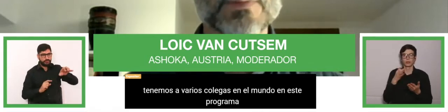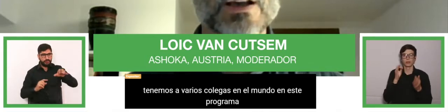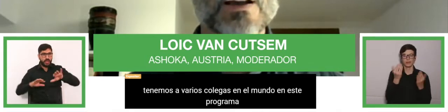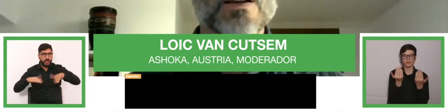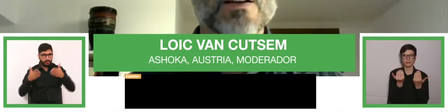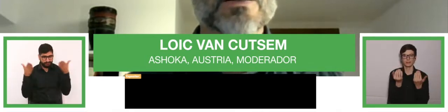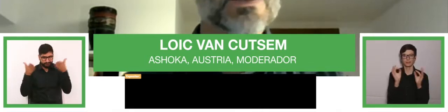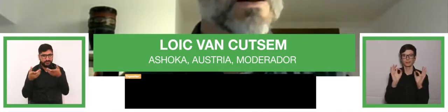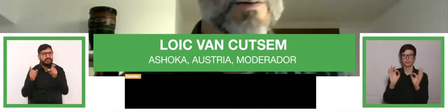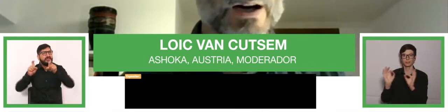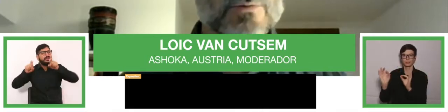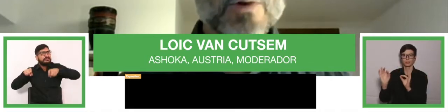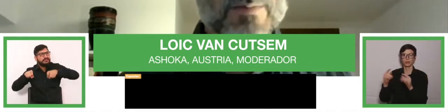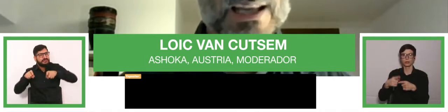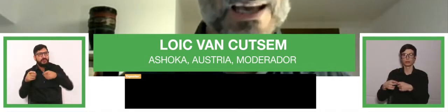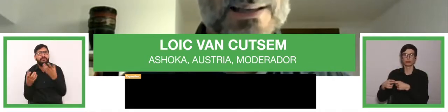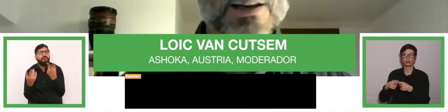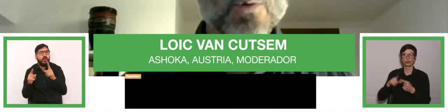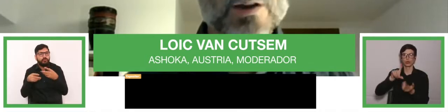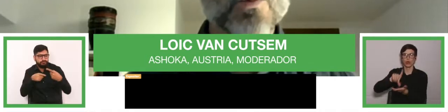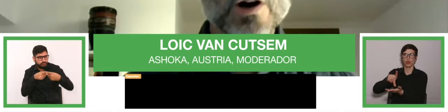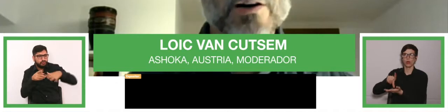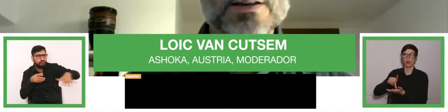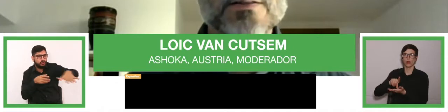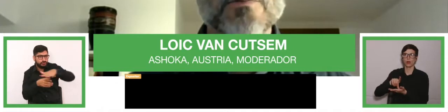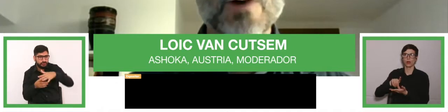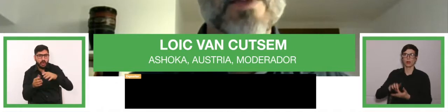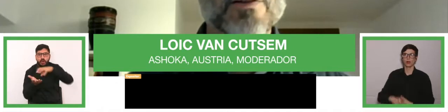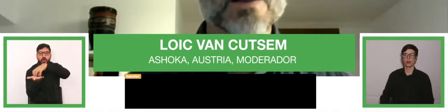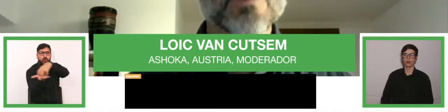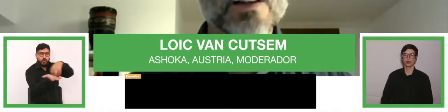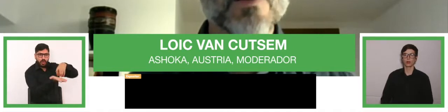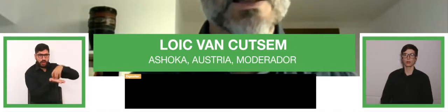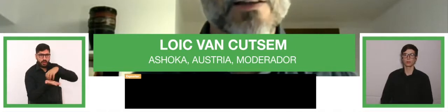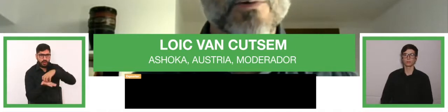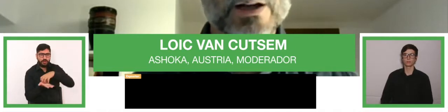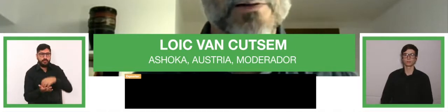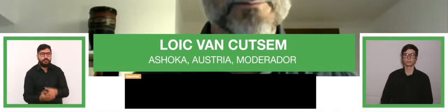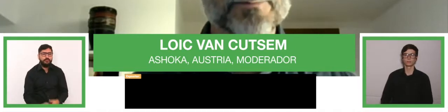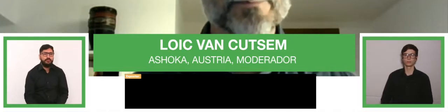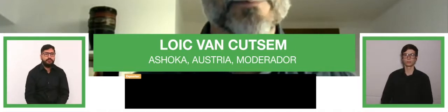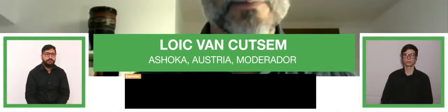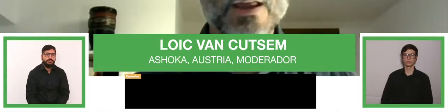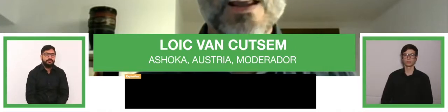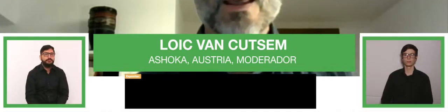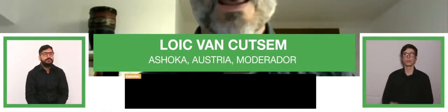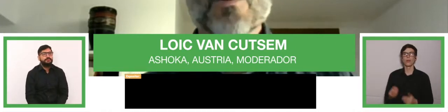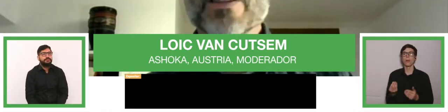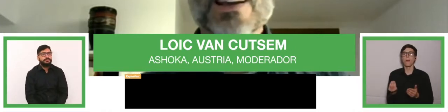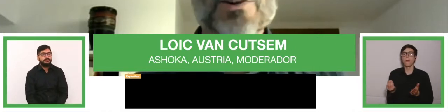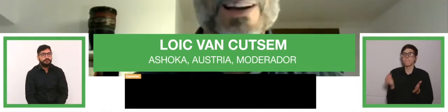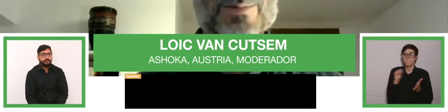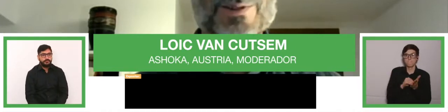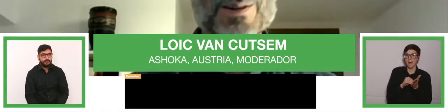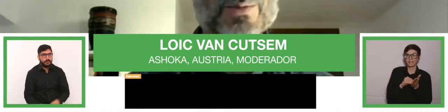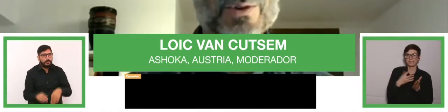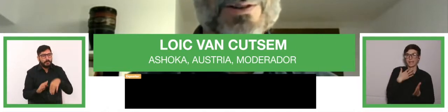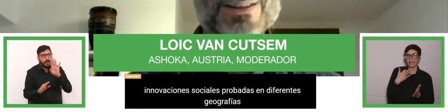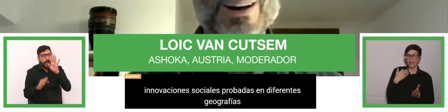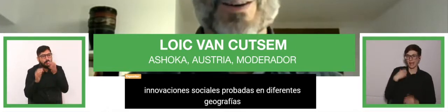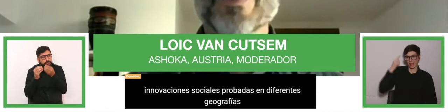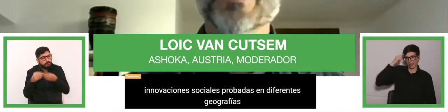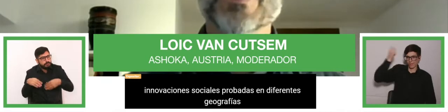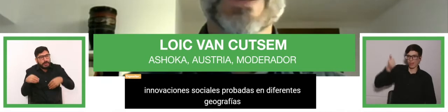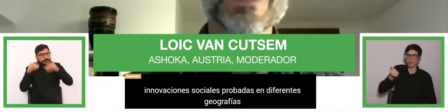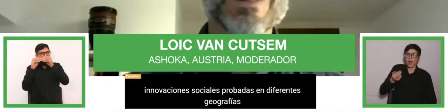partners. So it's all about replicating what works rather than reinventing the wheel. With the incredible